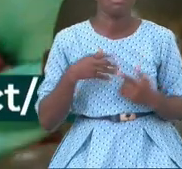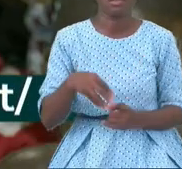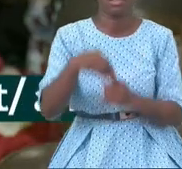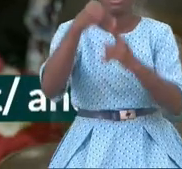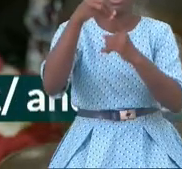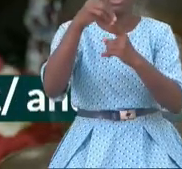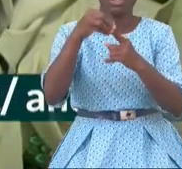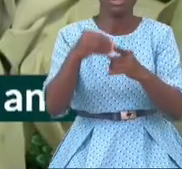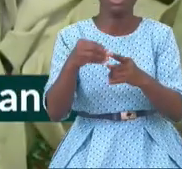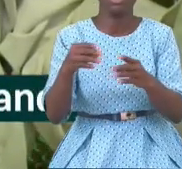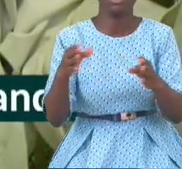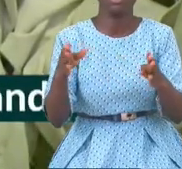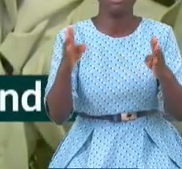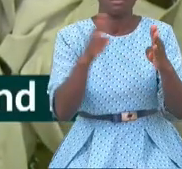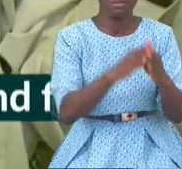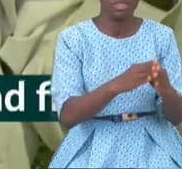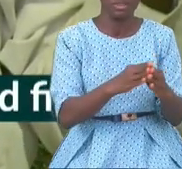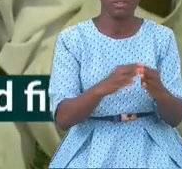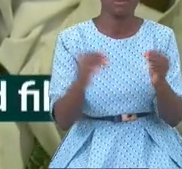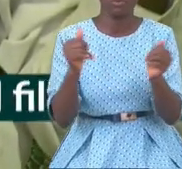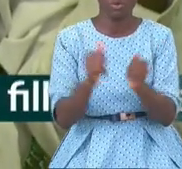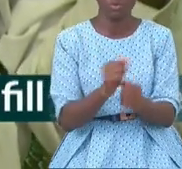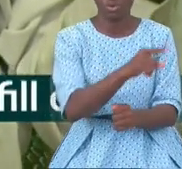Those who have just given their lives to Christ now.